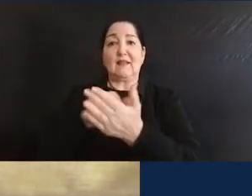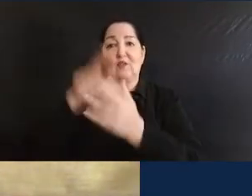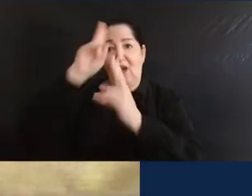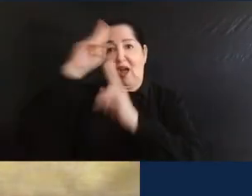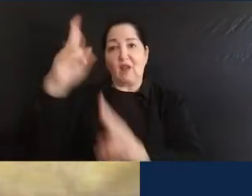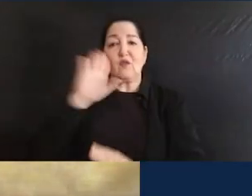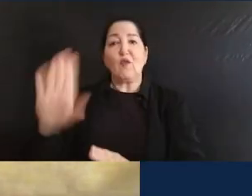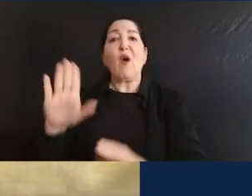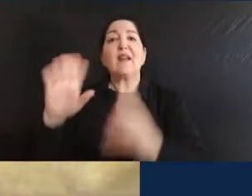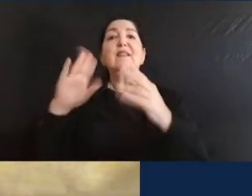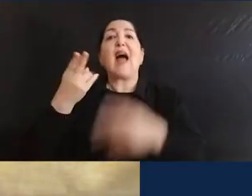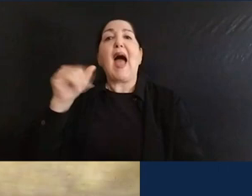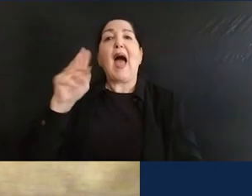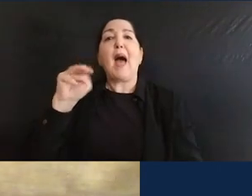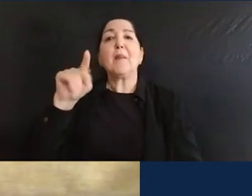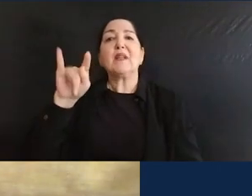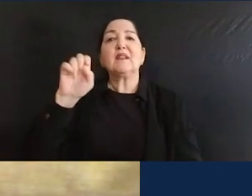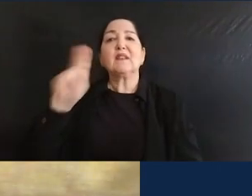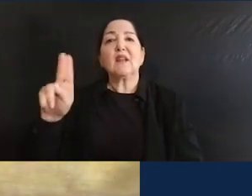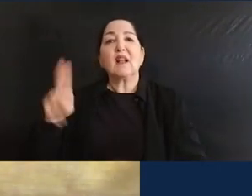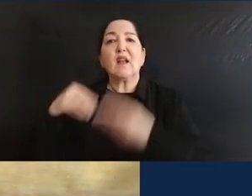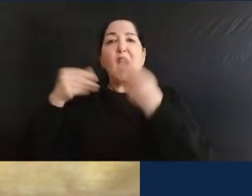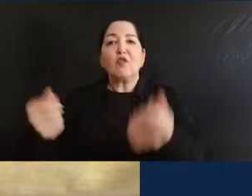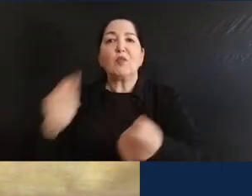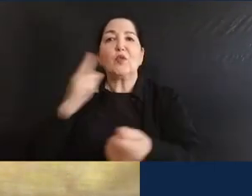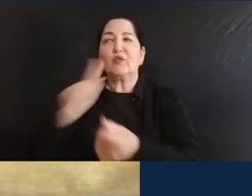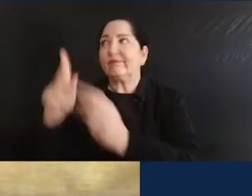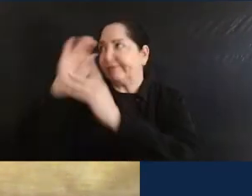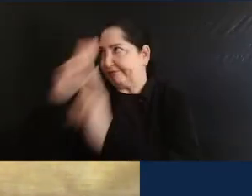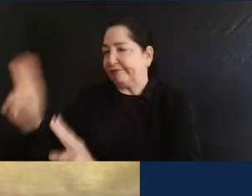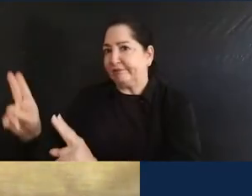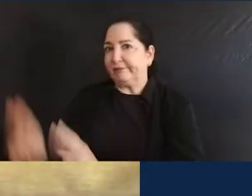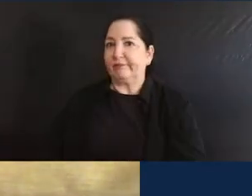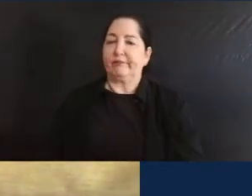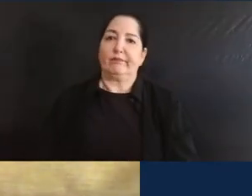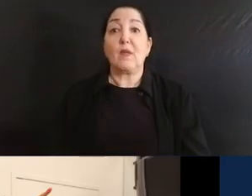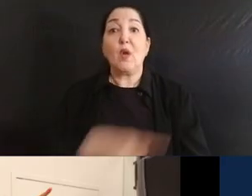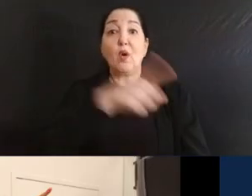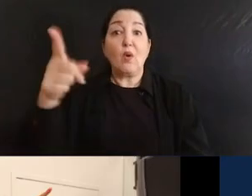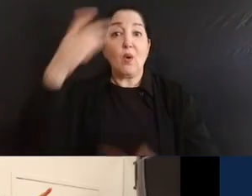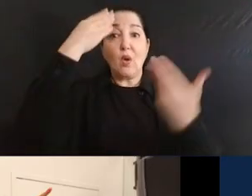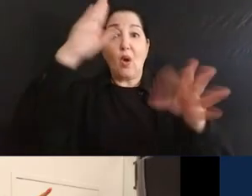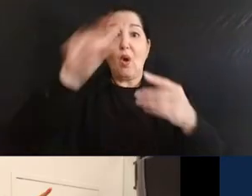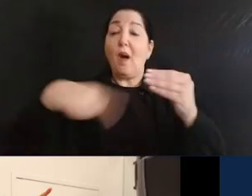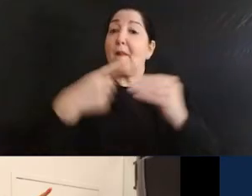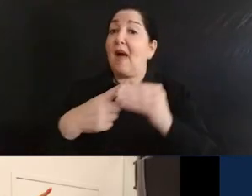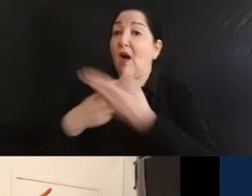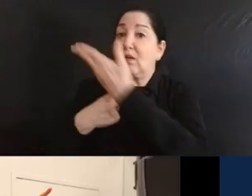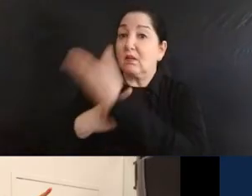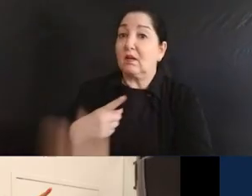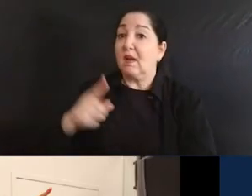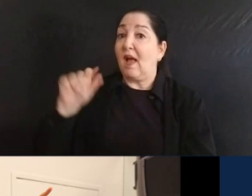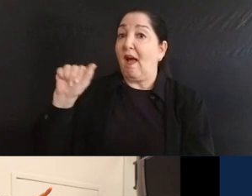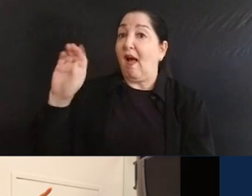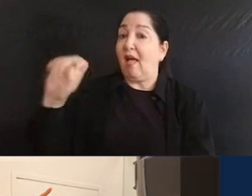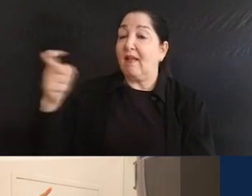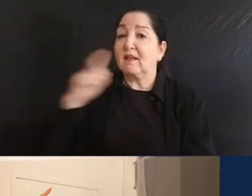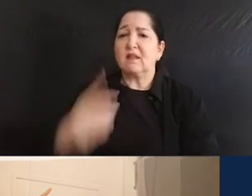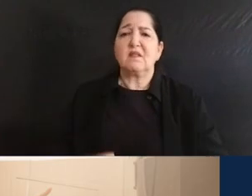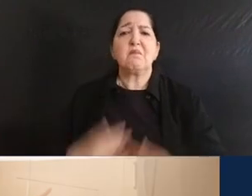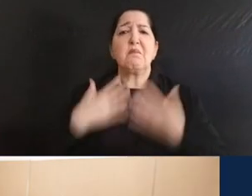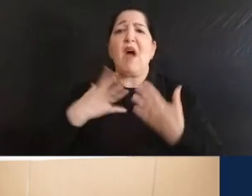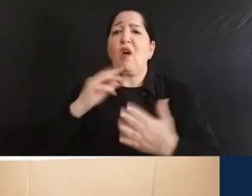first of its kind Kennedy Center honors for his contribution to Hamilton. What you might not know about Alex is how he's